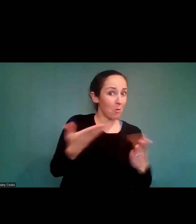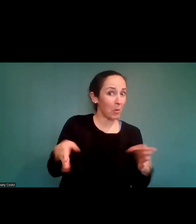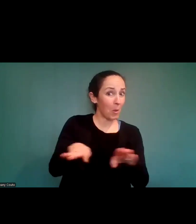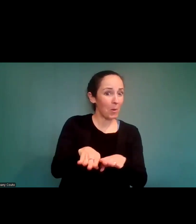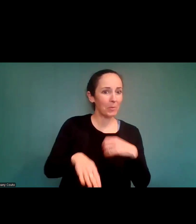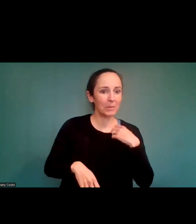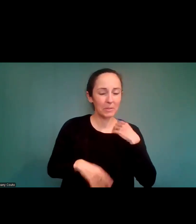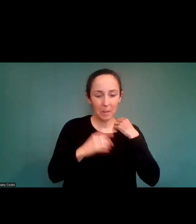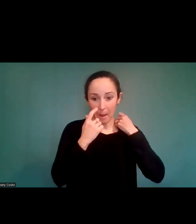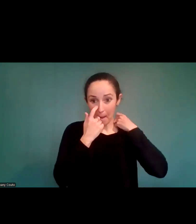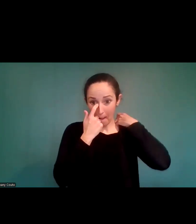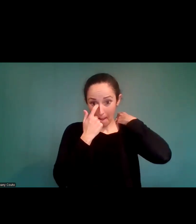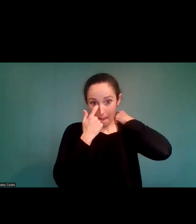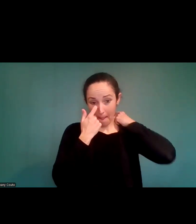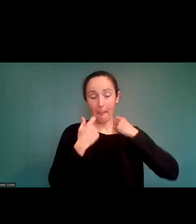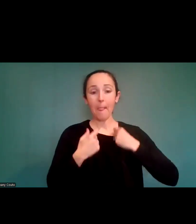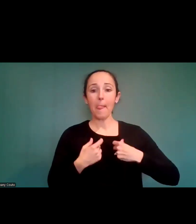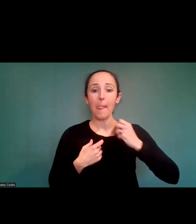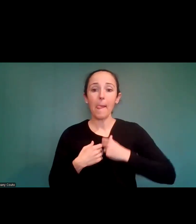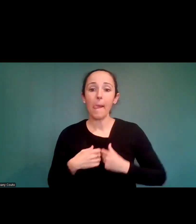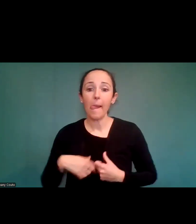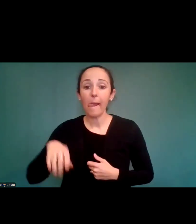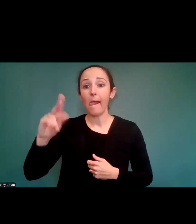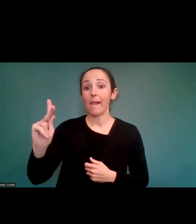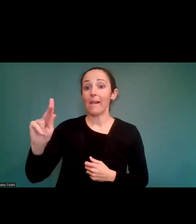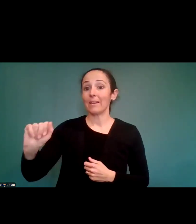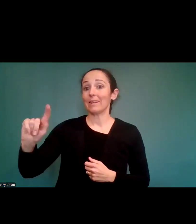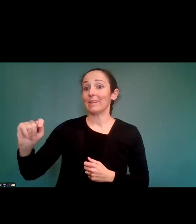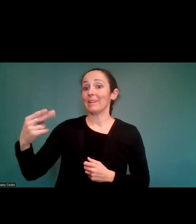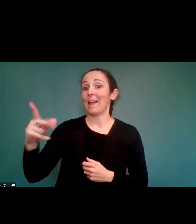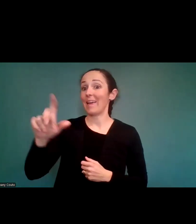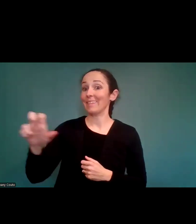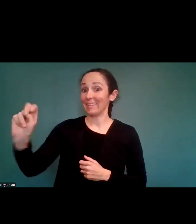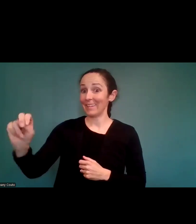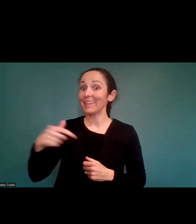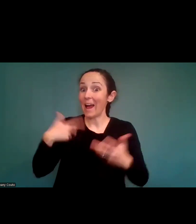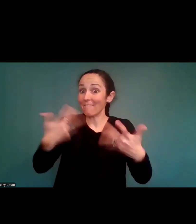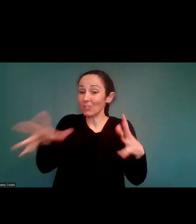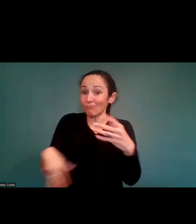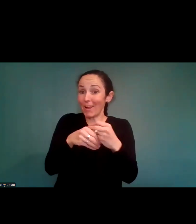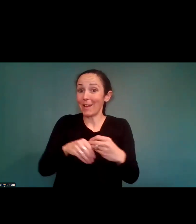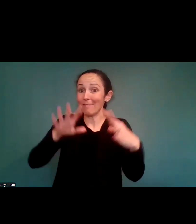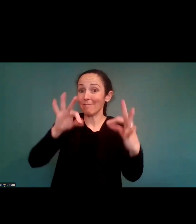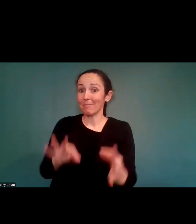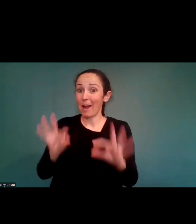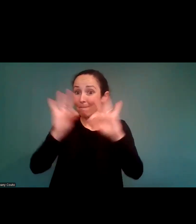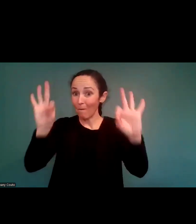did drop in the chat in Rebecca, our feedback form. Included in that form is a place where you